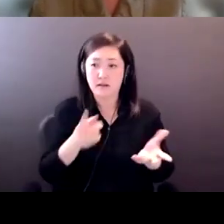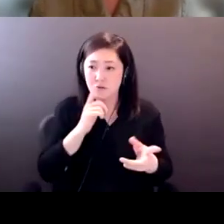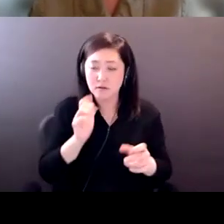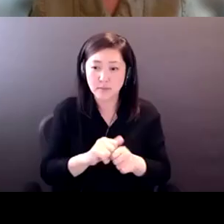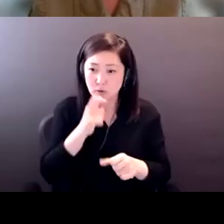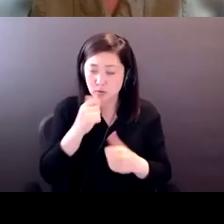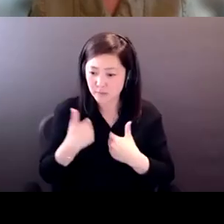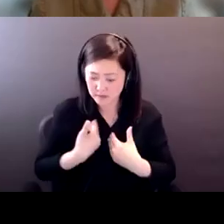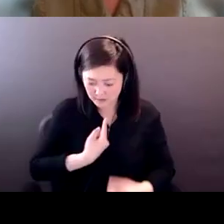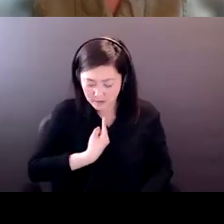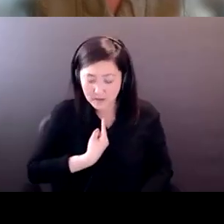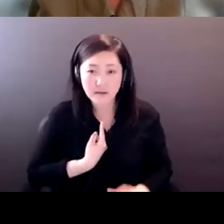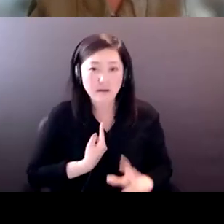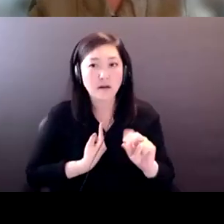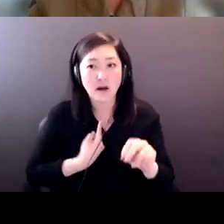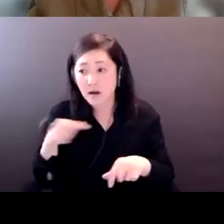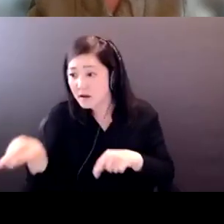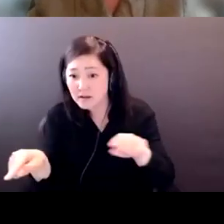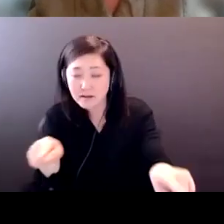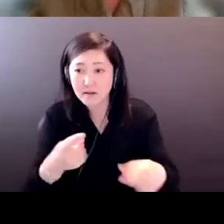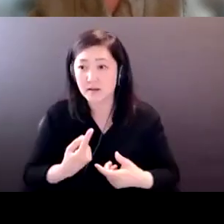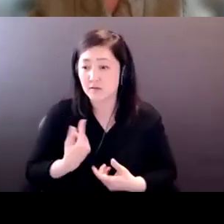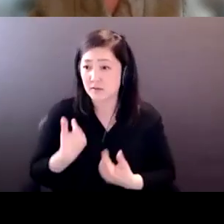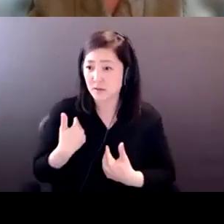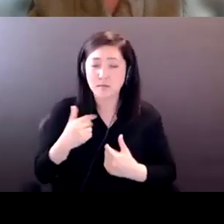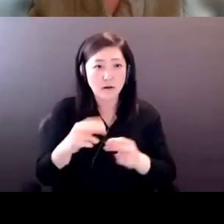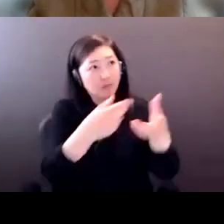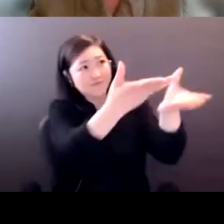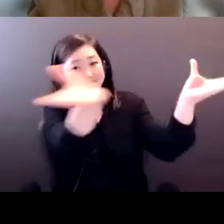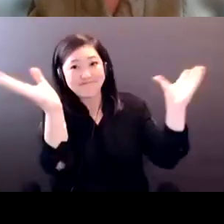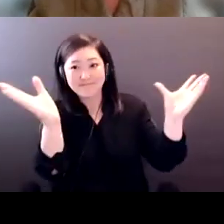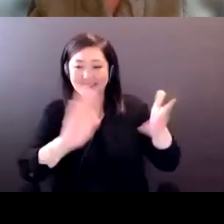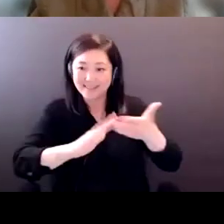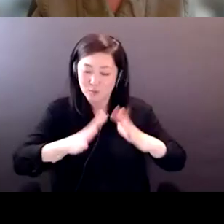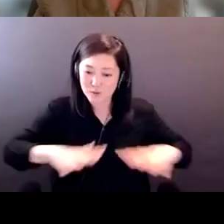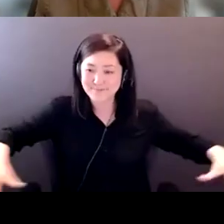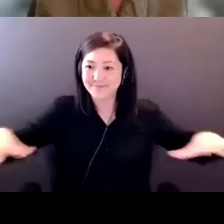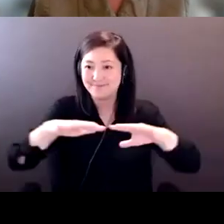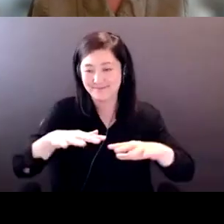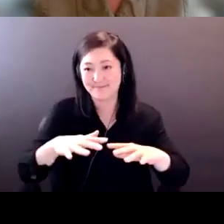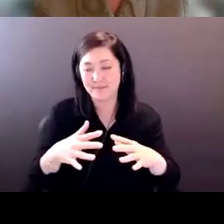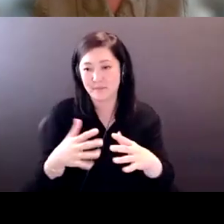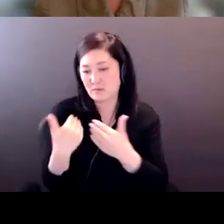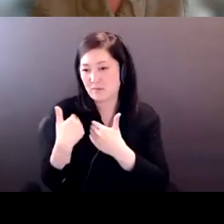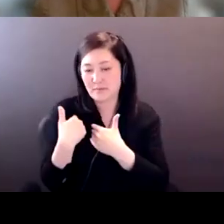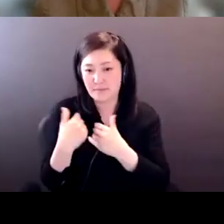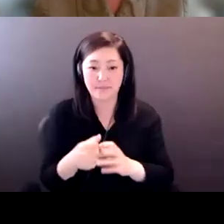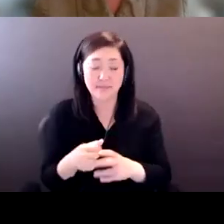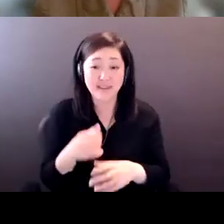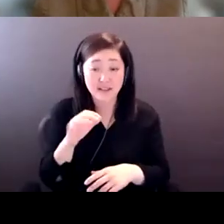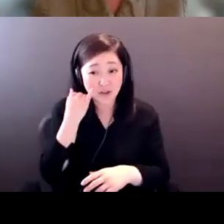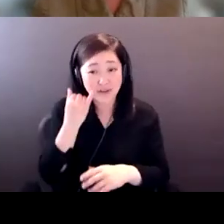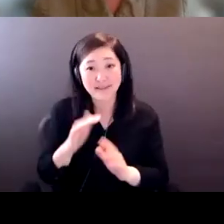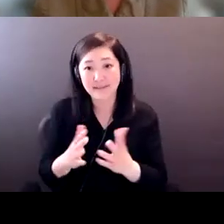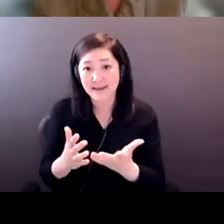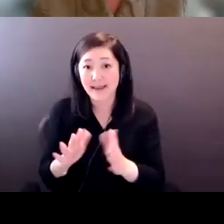responsibility is a really big part of the problem I think that we're facing. And so when systems fail, families are often left to fill the